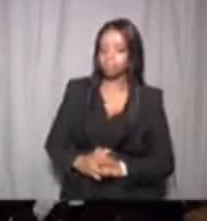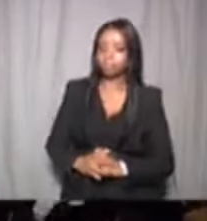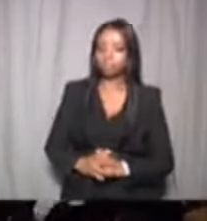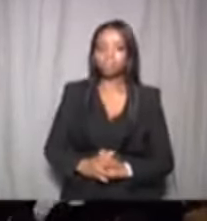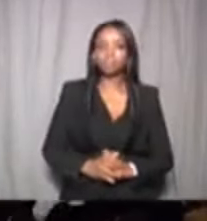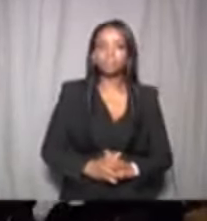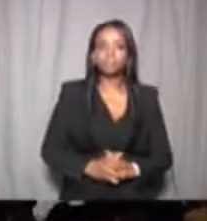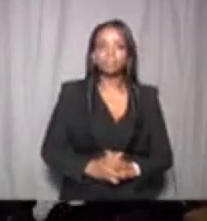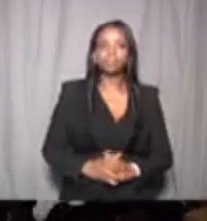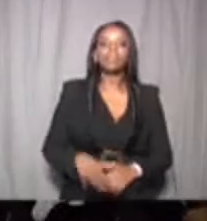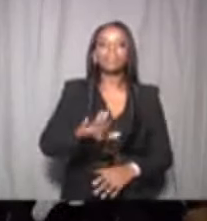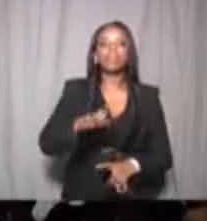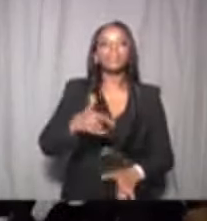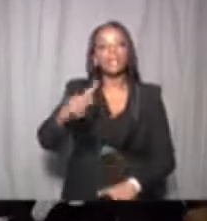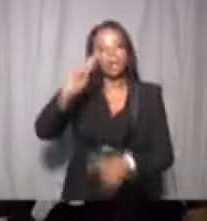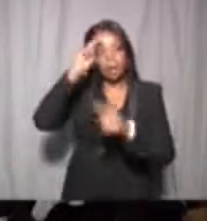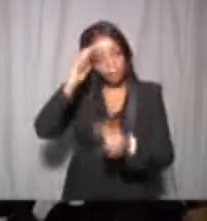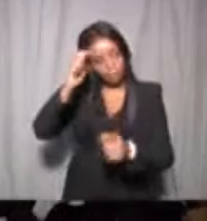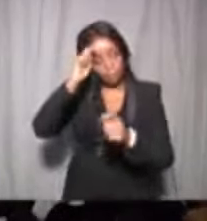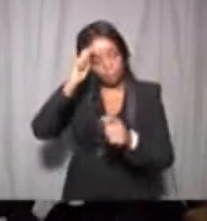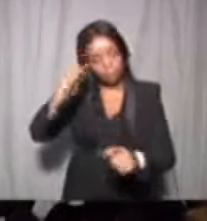Parpale. Honourable members.